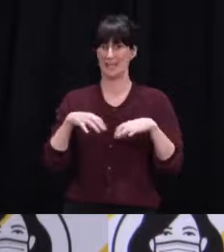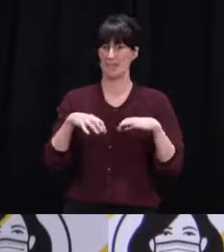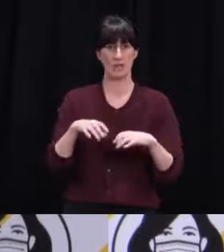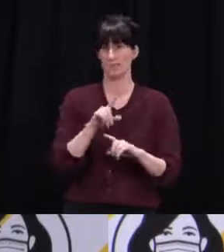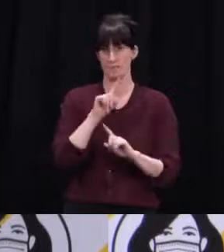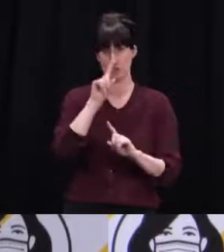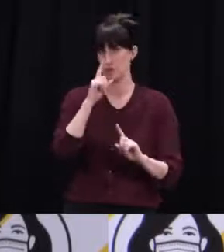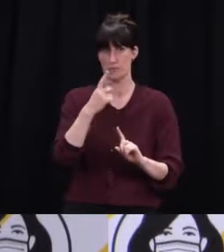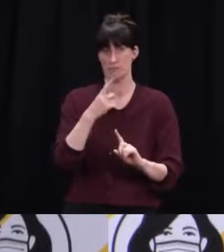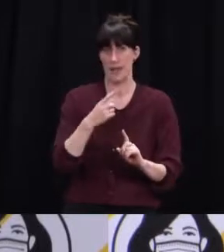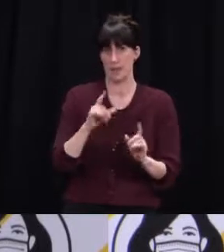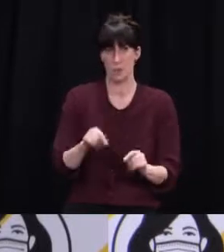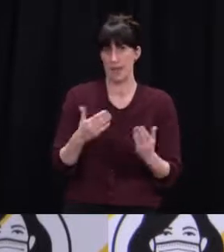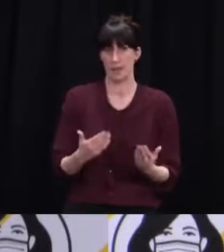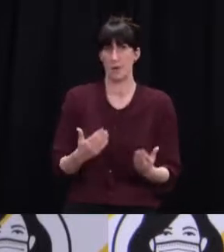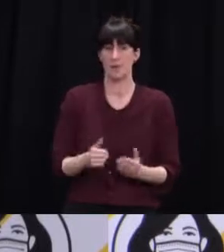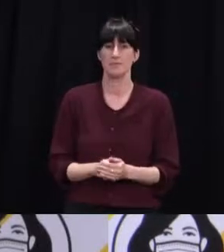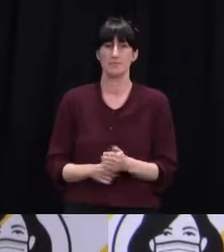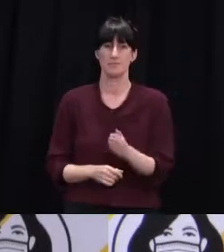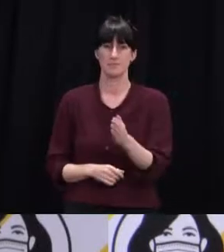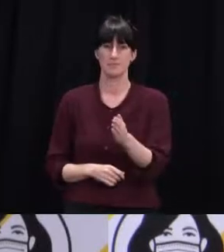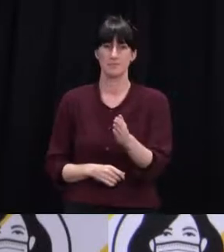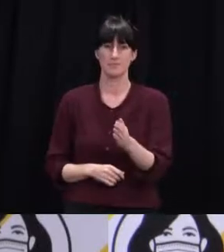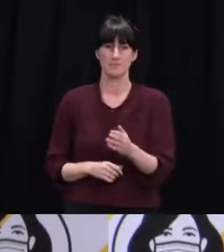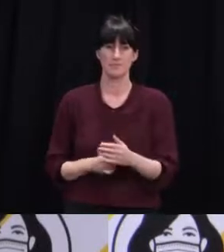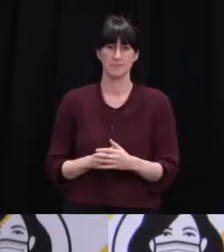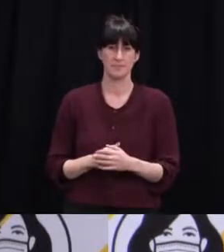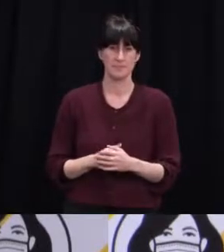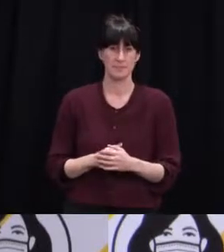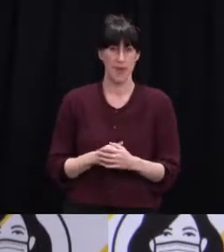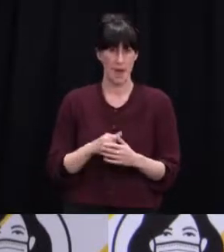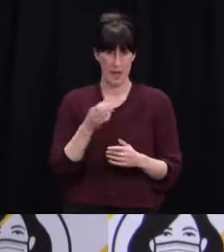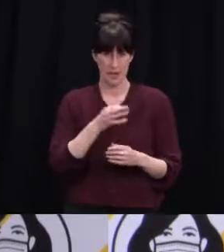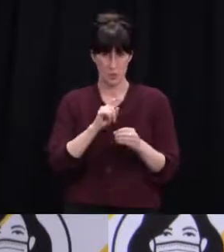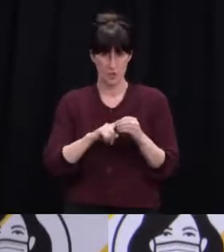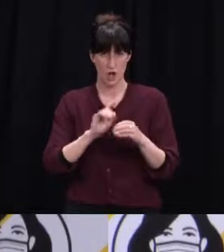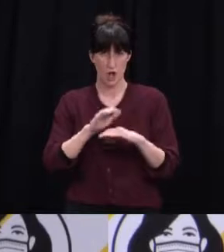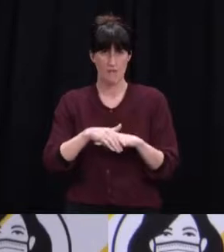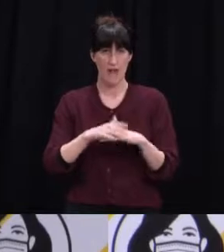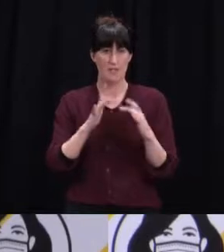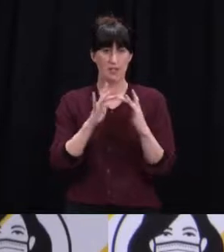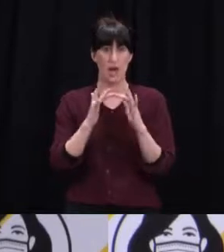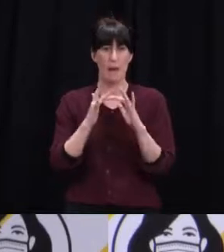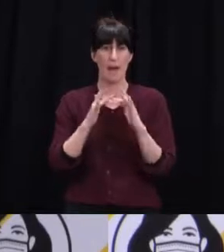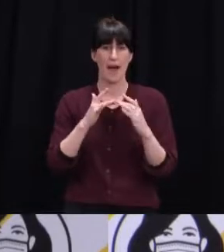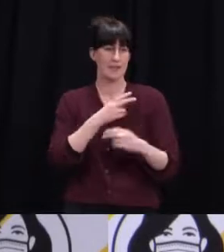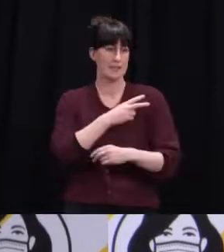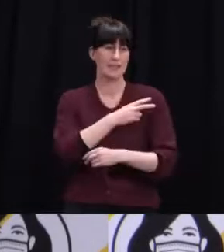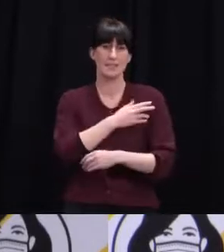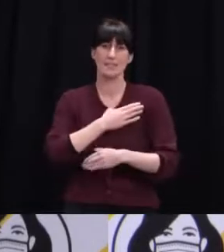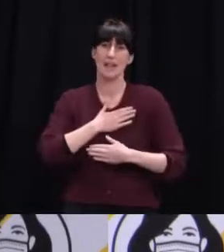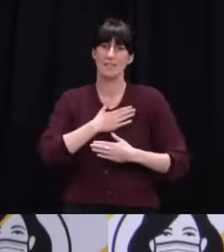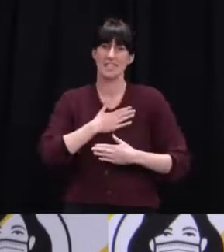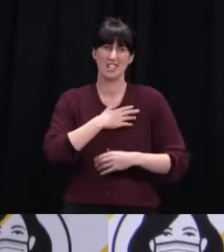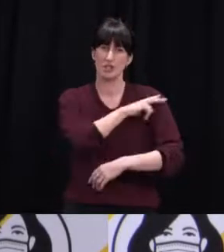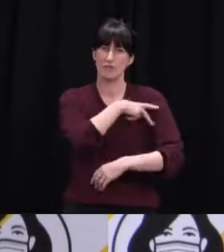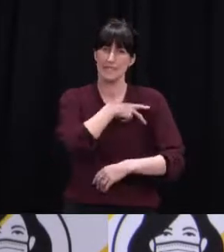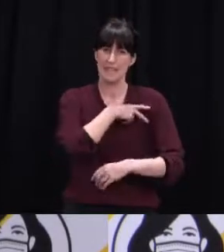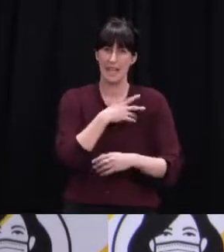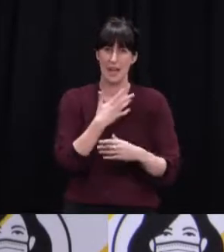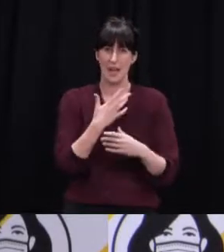whitebaiting. It sounds a lot like a recreational leisure activity to me. On behalf of a colleague, Minister, are you worried